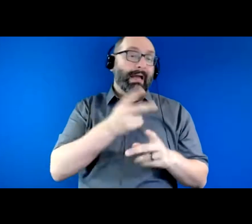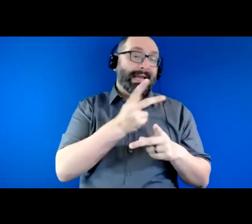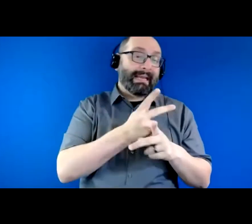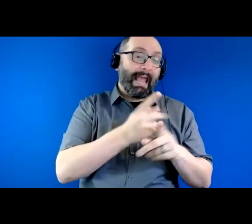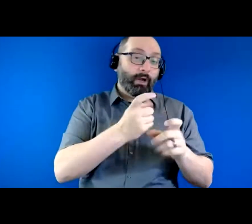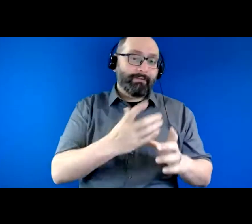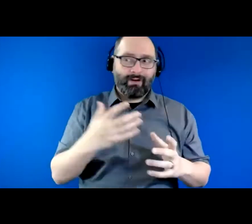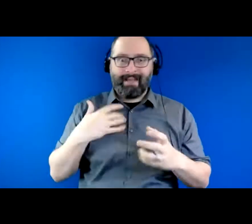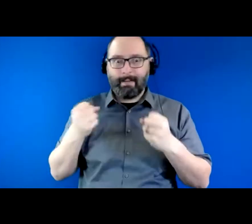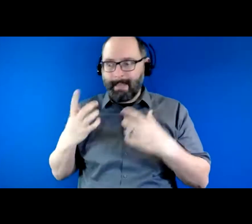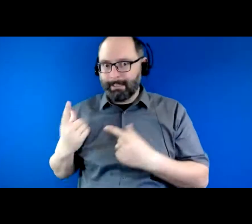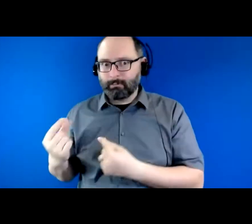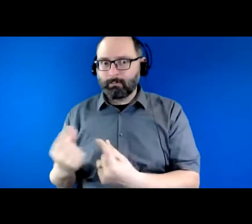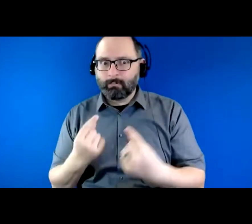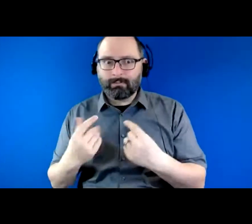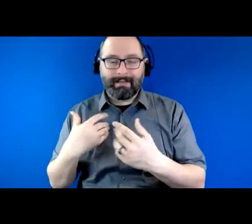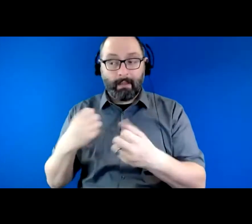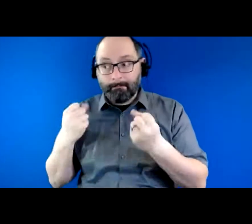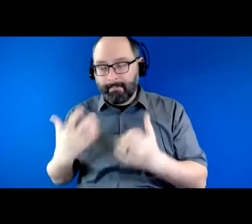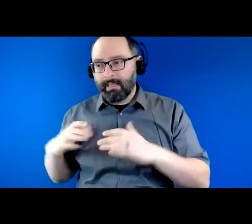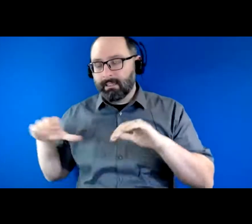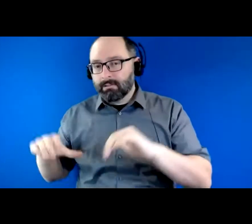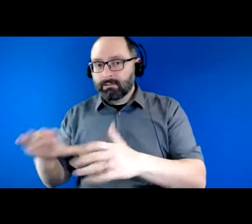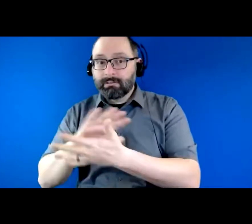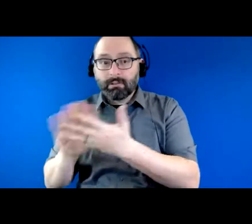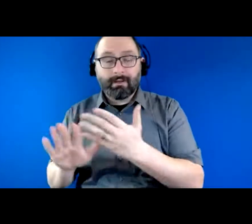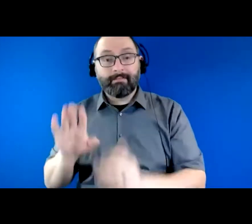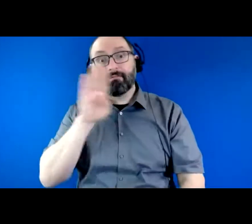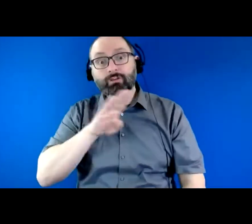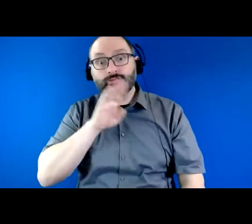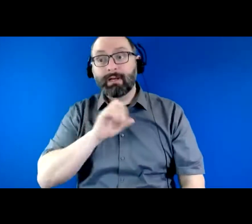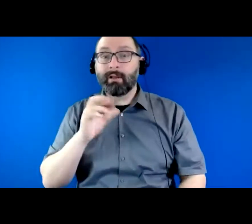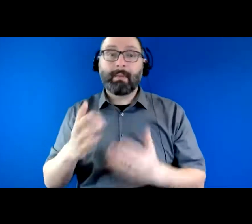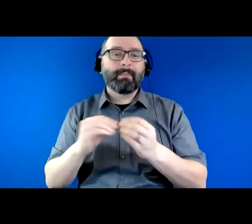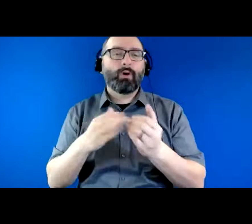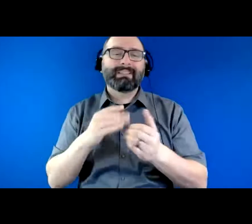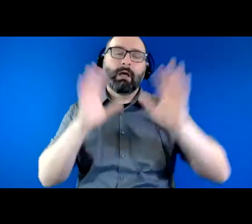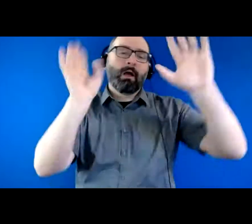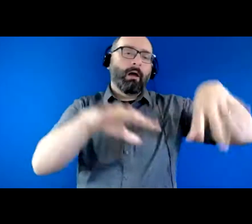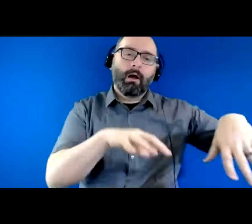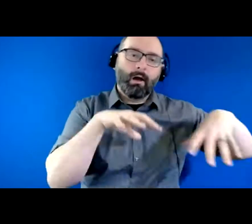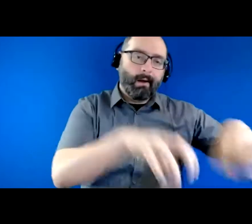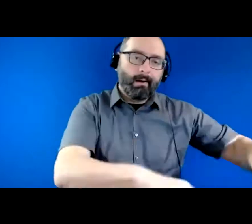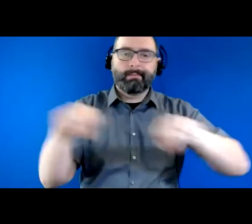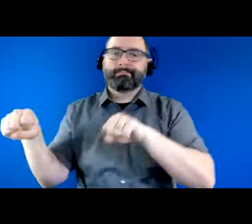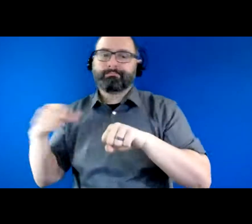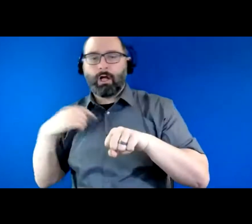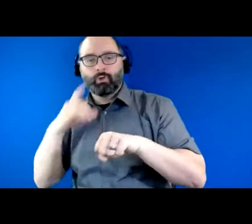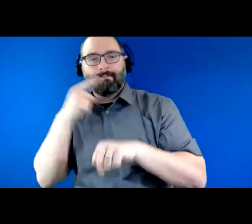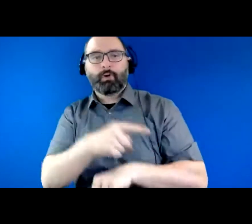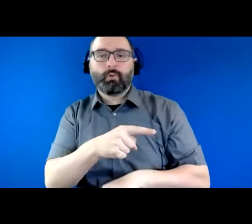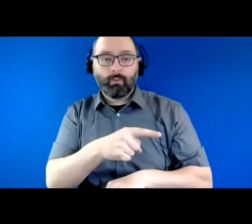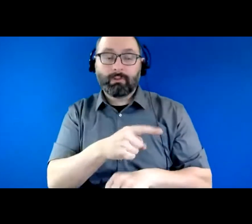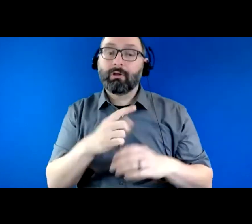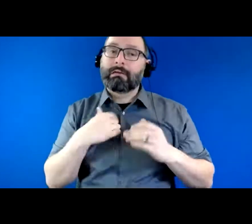lot going on. There's a lot you're doing in the day. It might be frustrating or it might be easier to be like, okay, I'm just going to do this for you. So I would